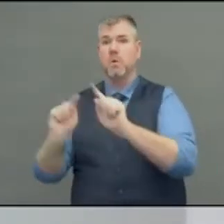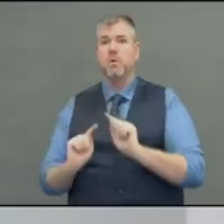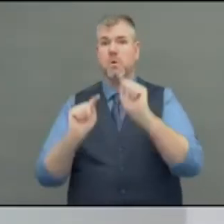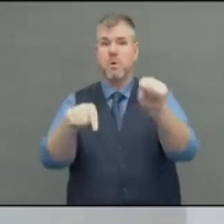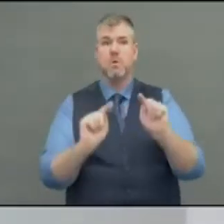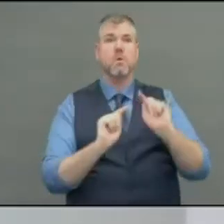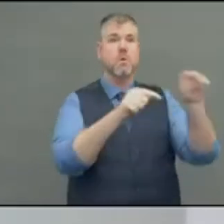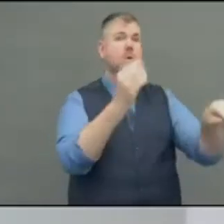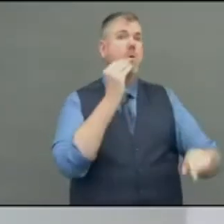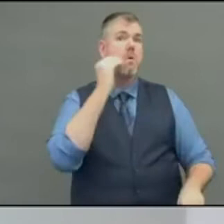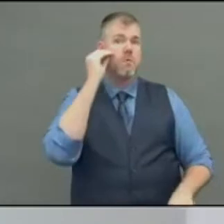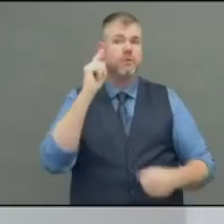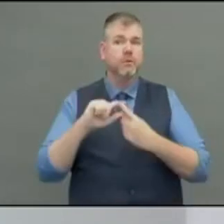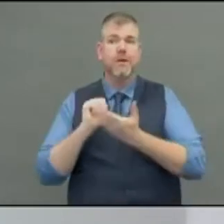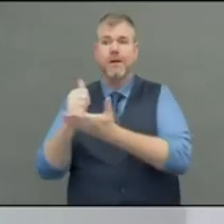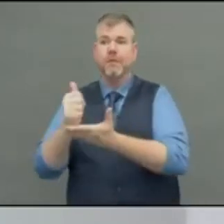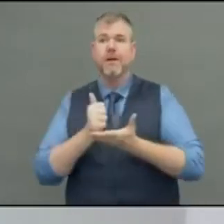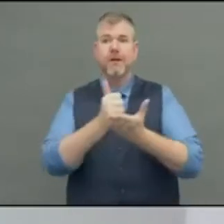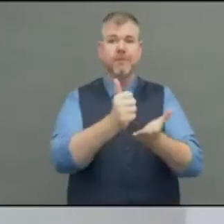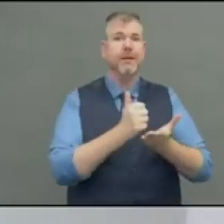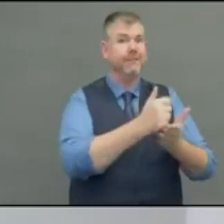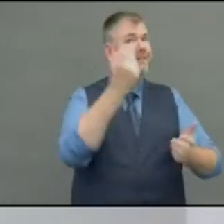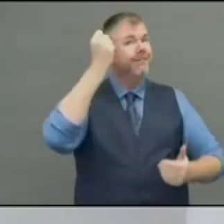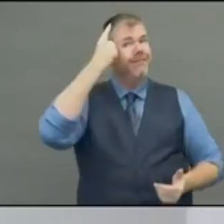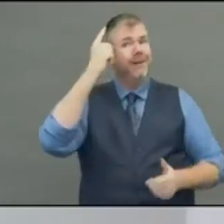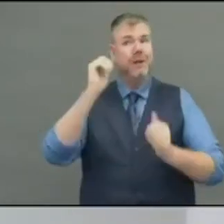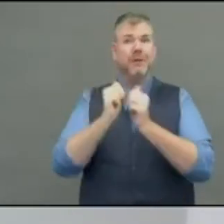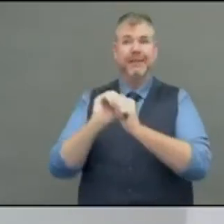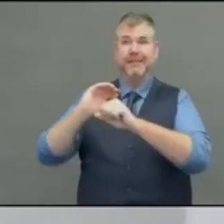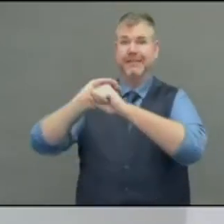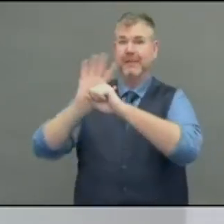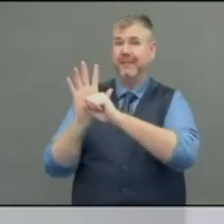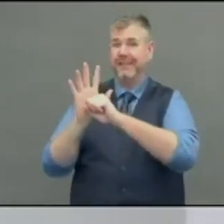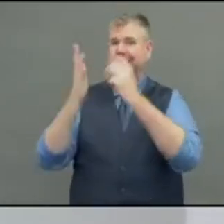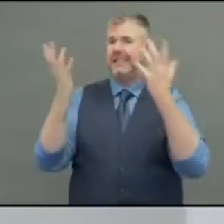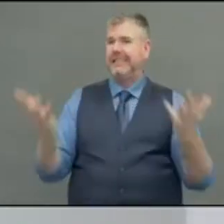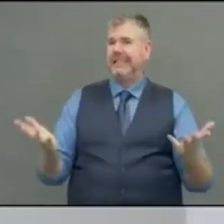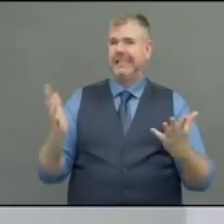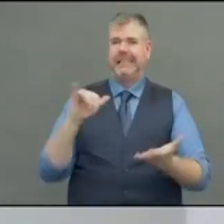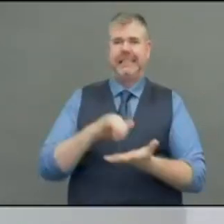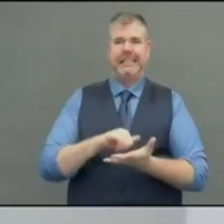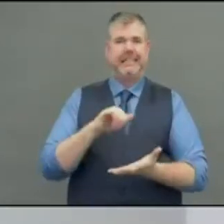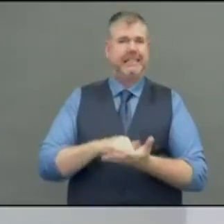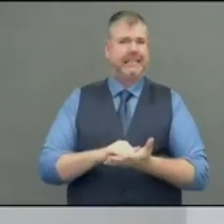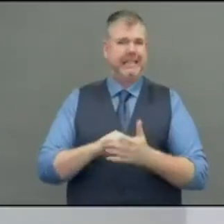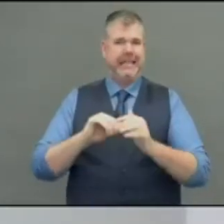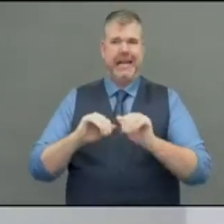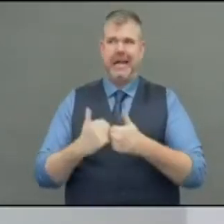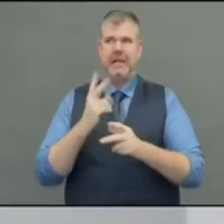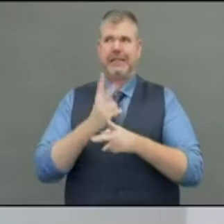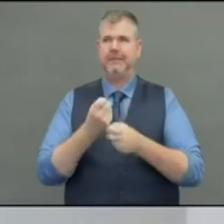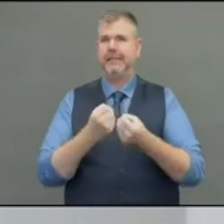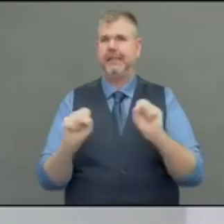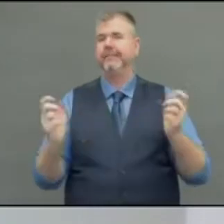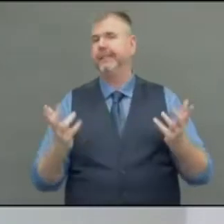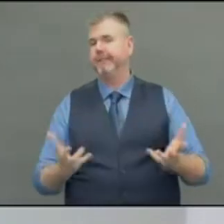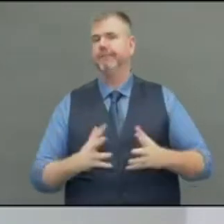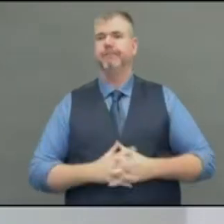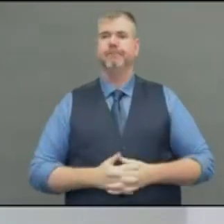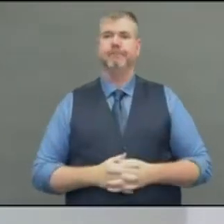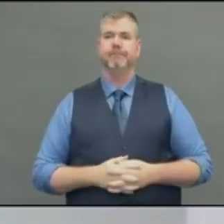we haven't been able to do that because we want to keep everybody safe. Most recently, what we started to do